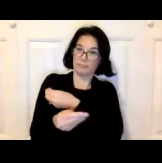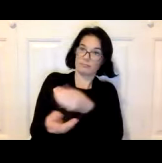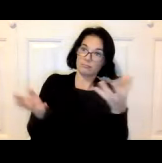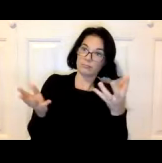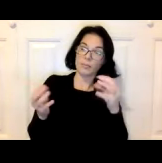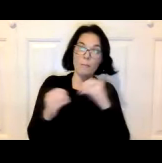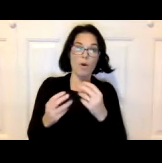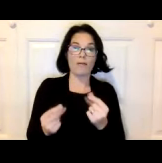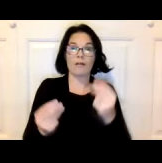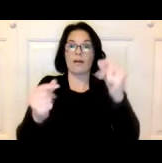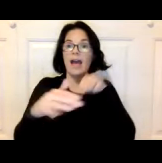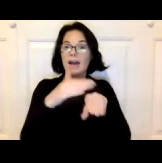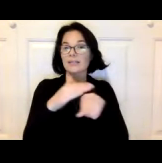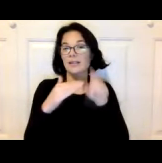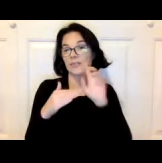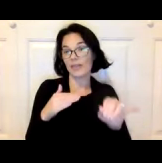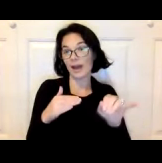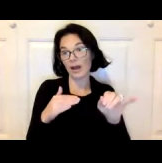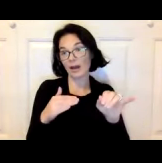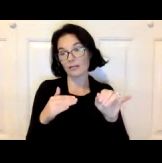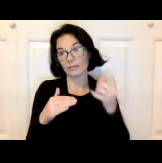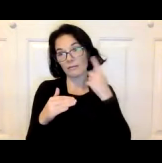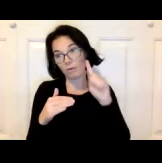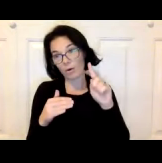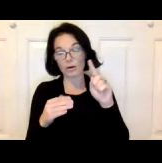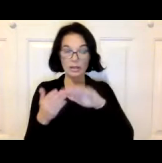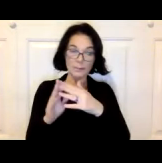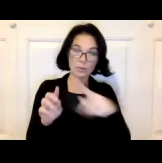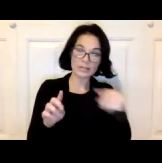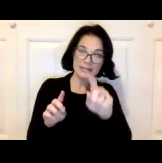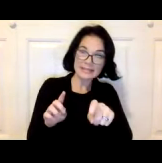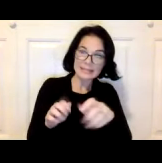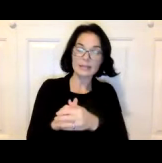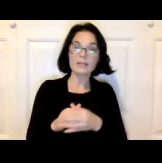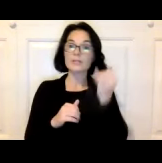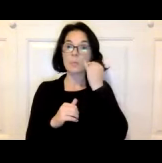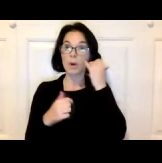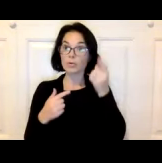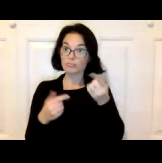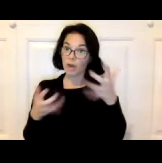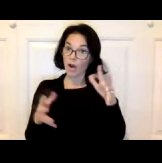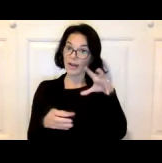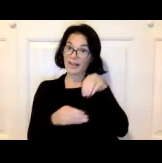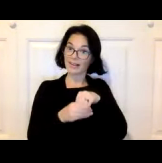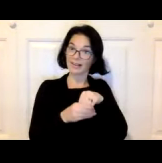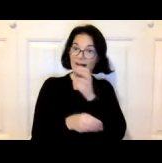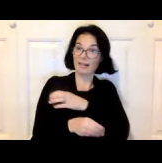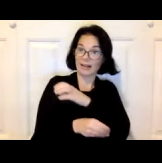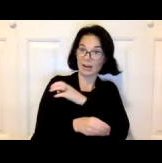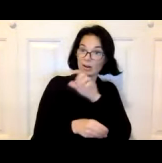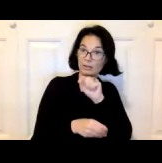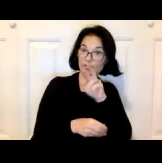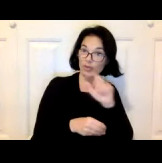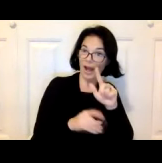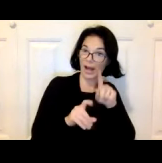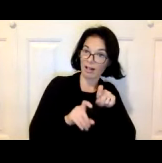it. In addition, if you're currently enrolled in a clinical trial or you're interested in enrolling in a clinical trial, as I